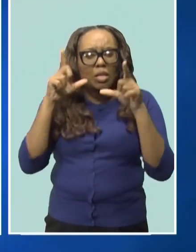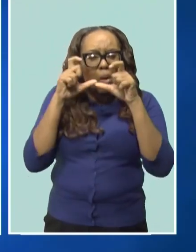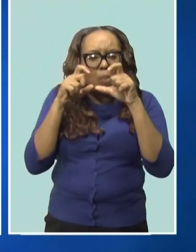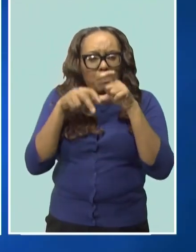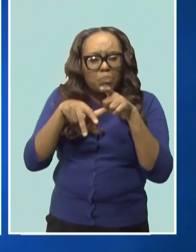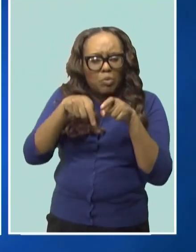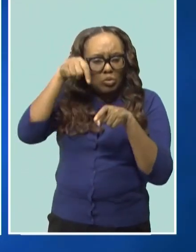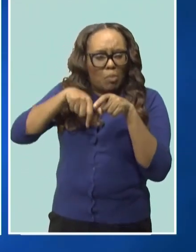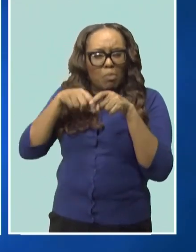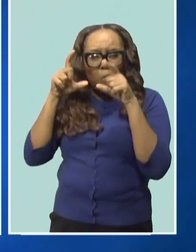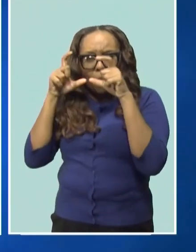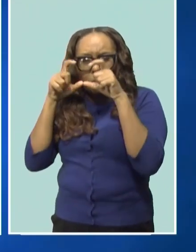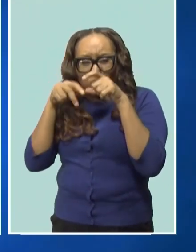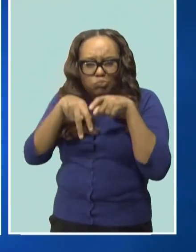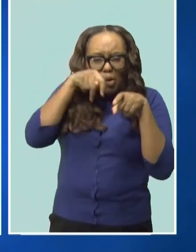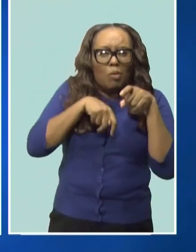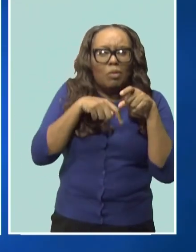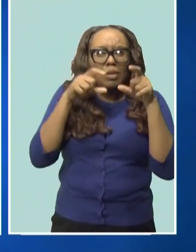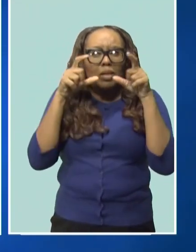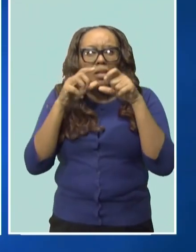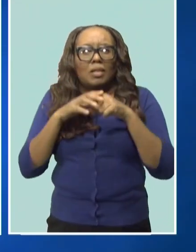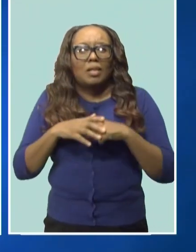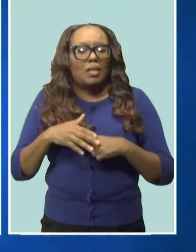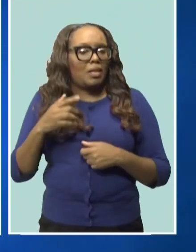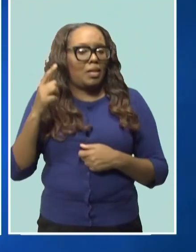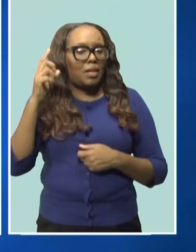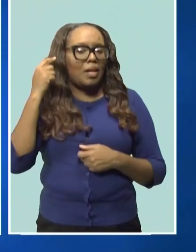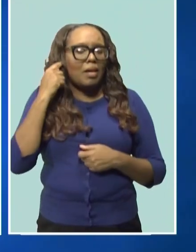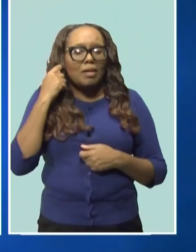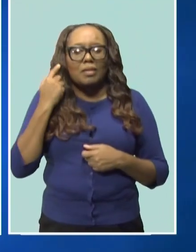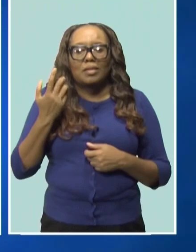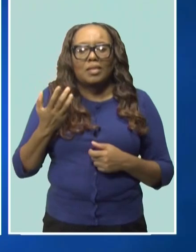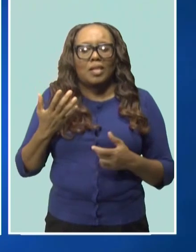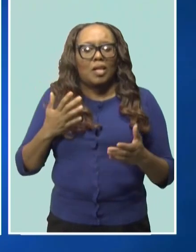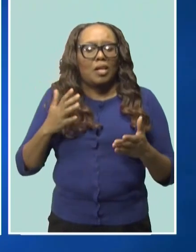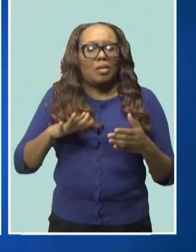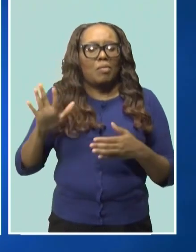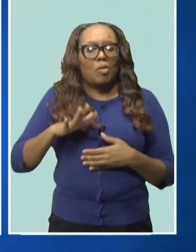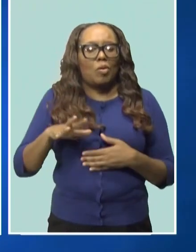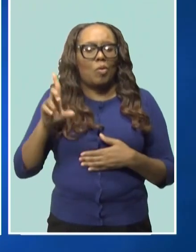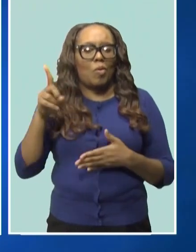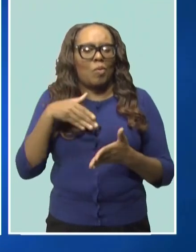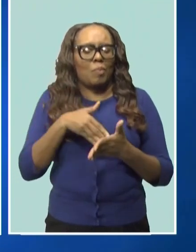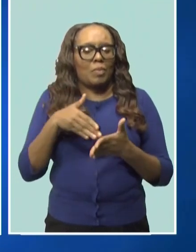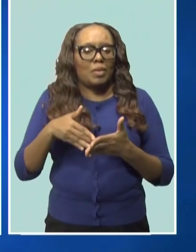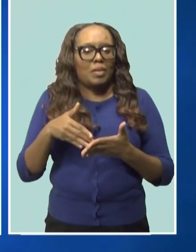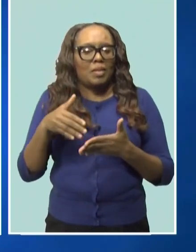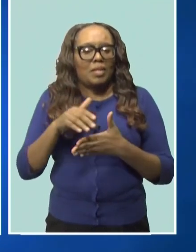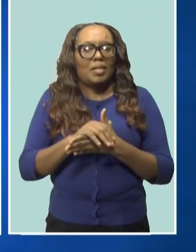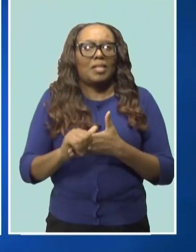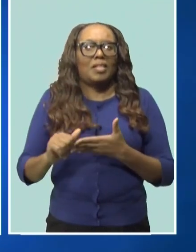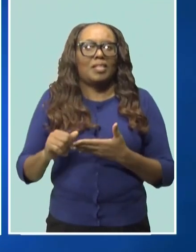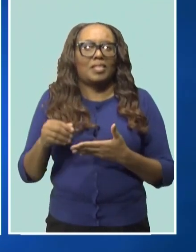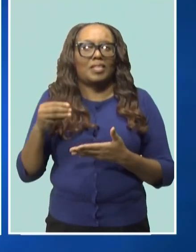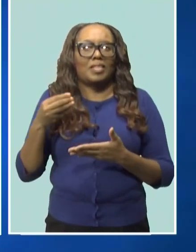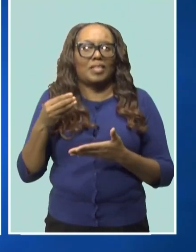I heard he made nearly $1 million in fees against one of the daughters